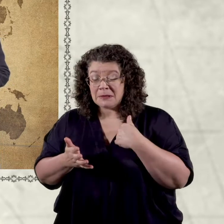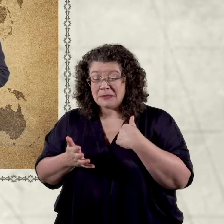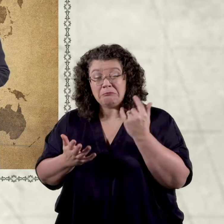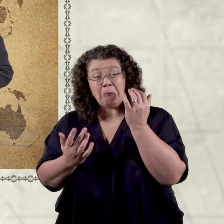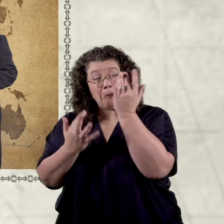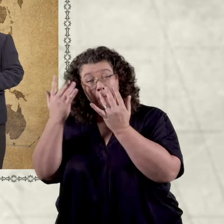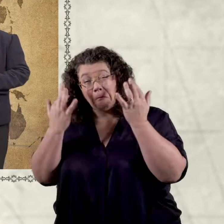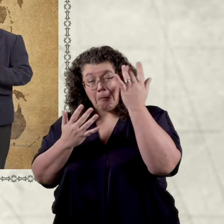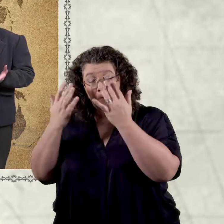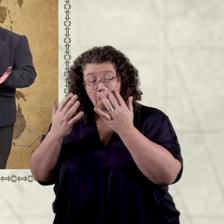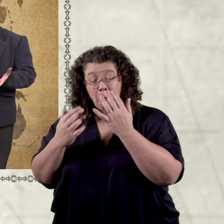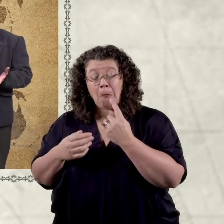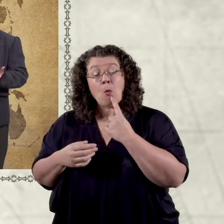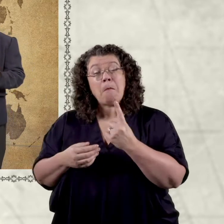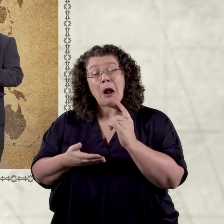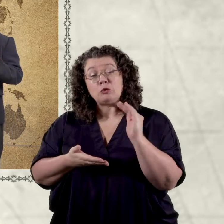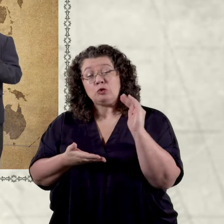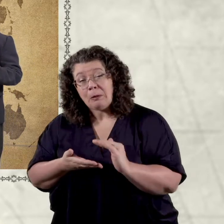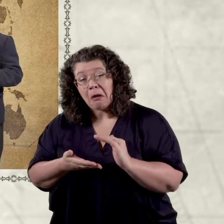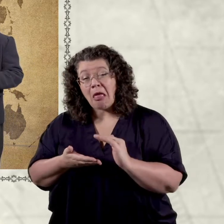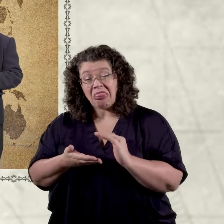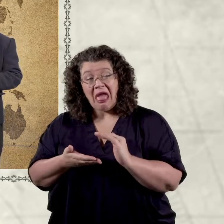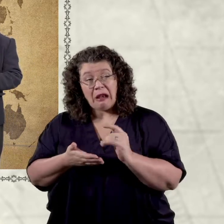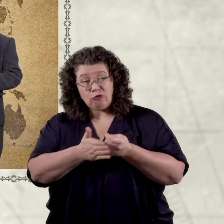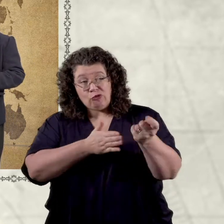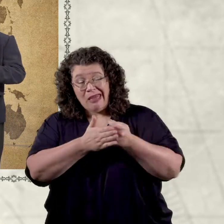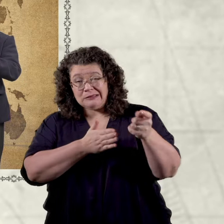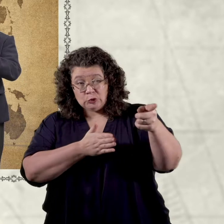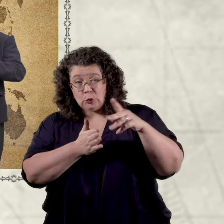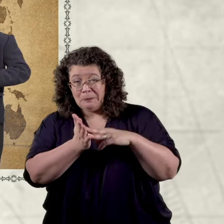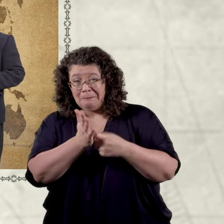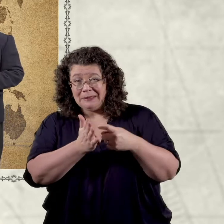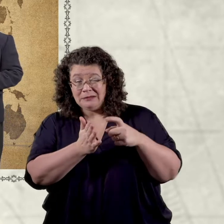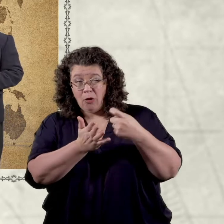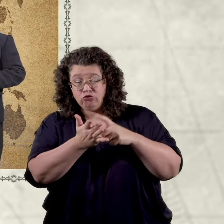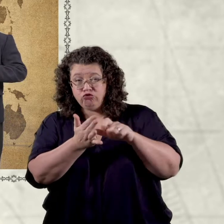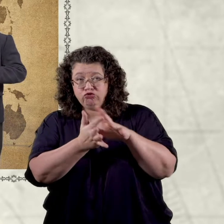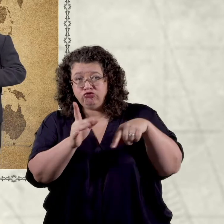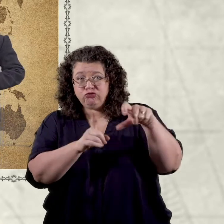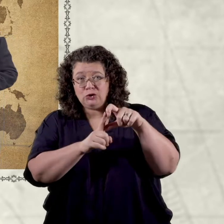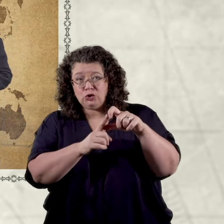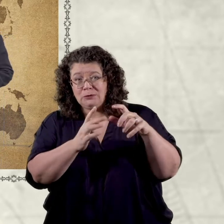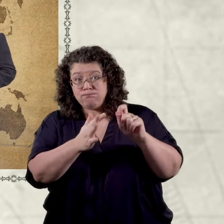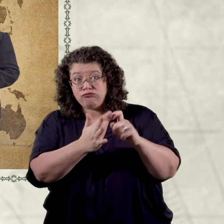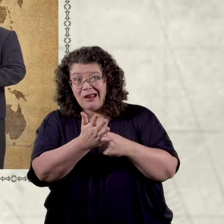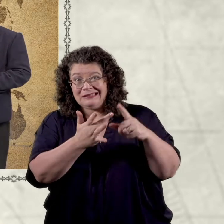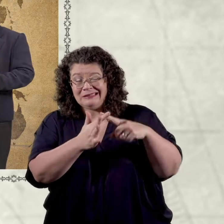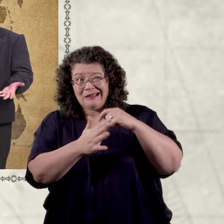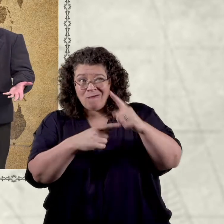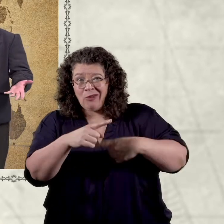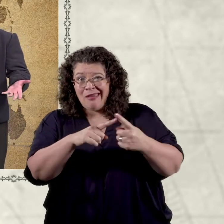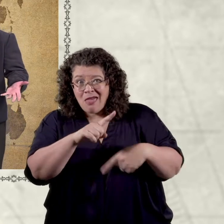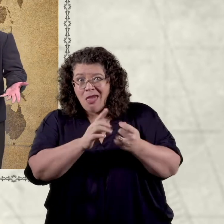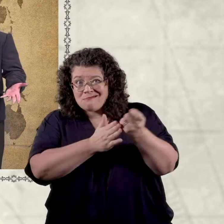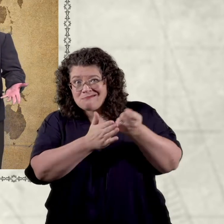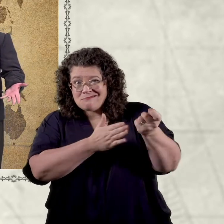Having thought about it, is a pound cheaper than the rent I have to pay Mr. Richard W. Price every year. I